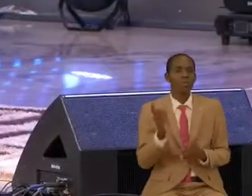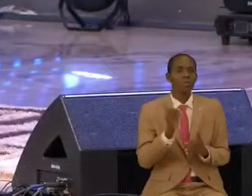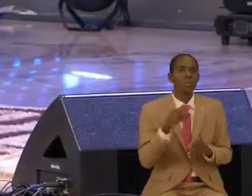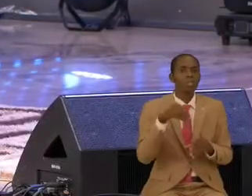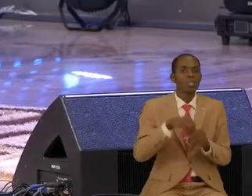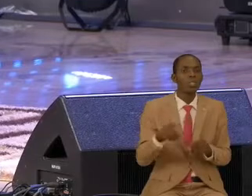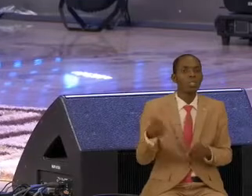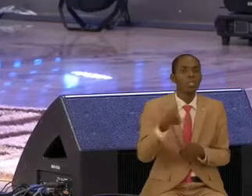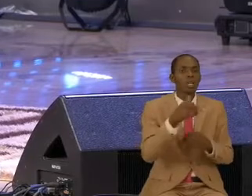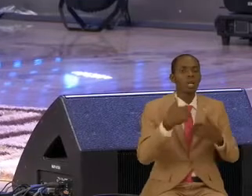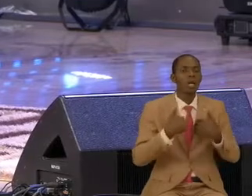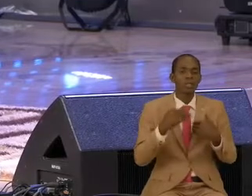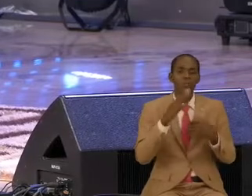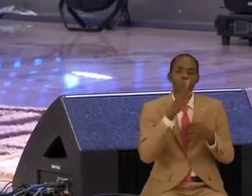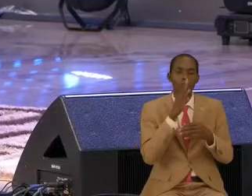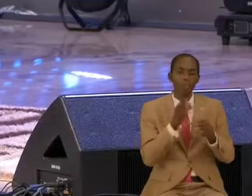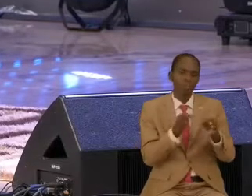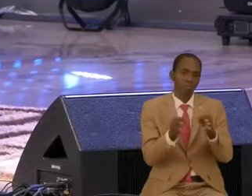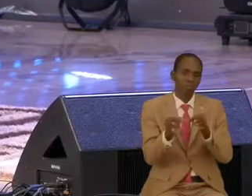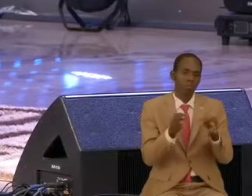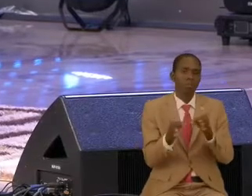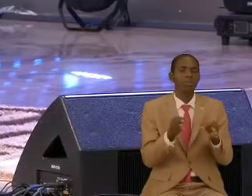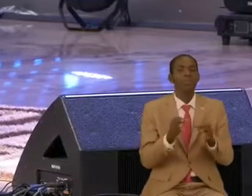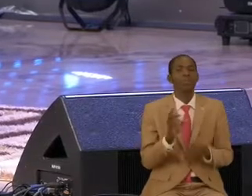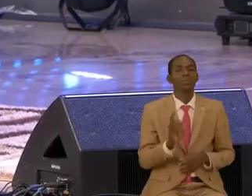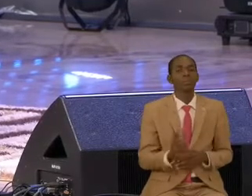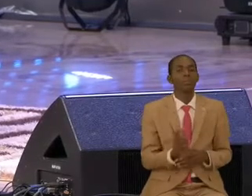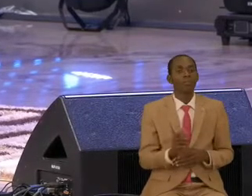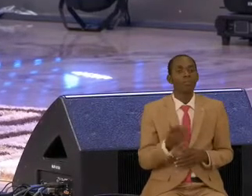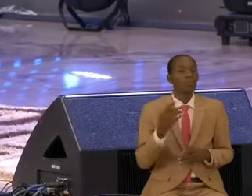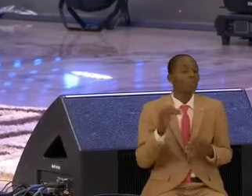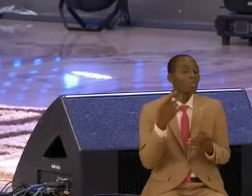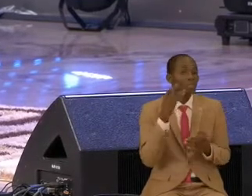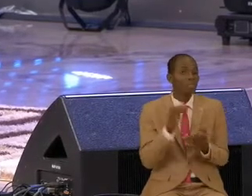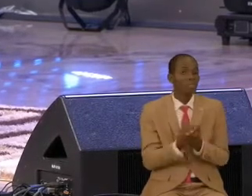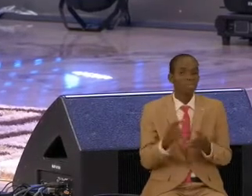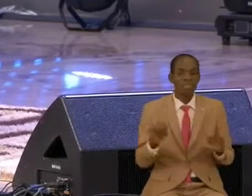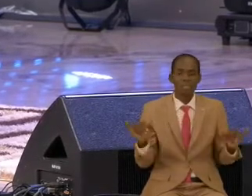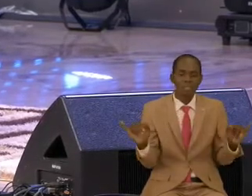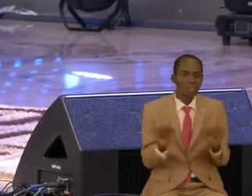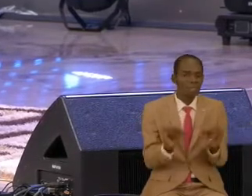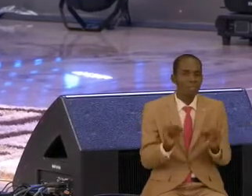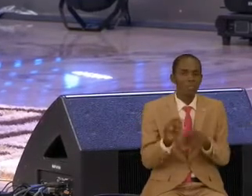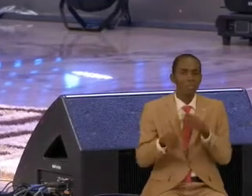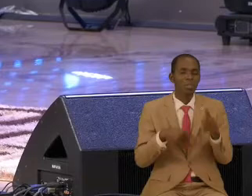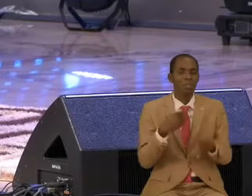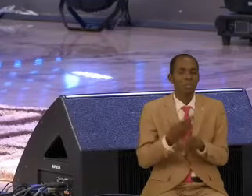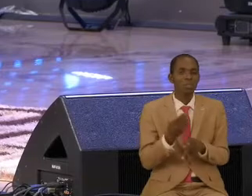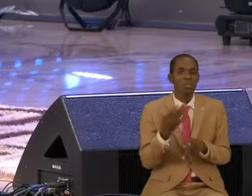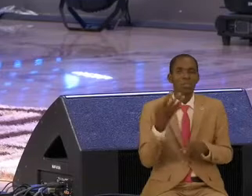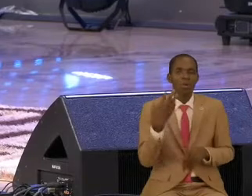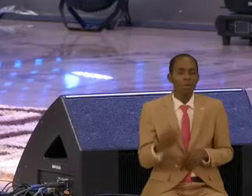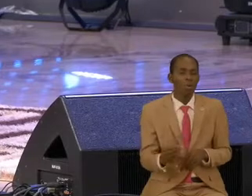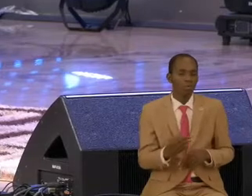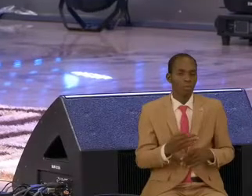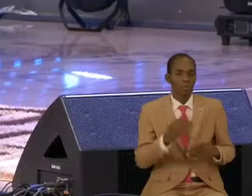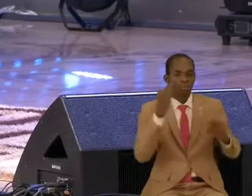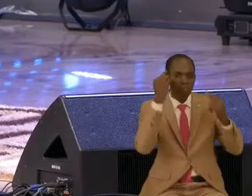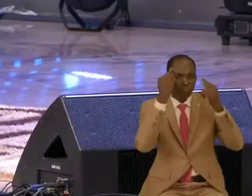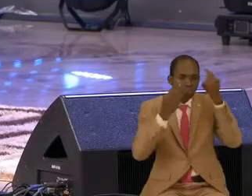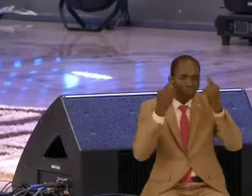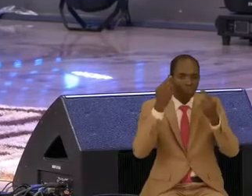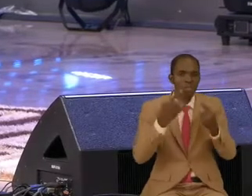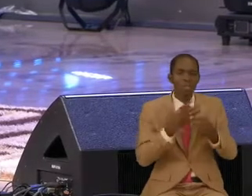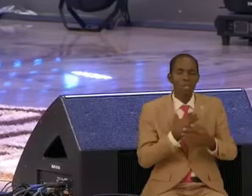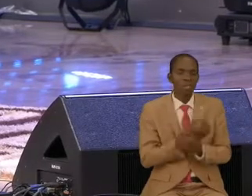wherein thou hast been instructed. The same kind of concern and the same kind of passion that